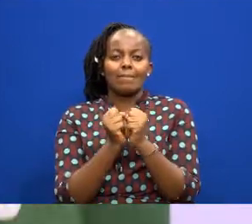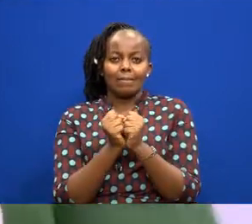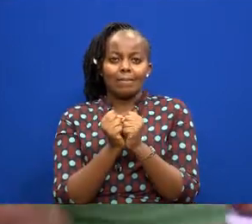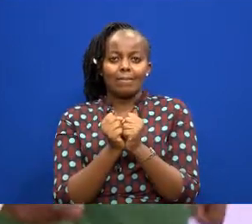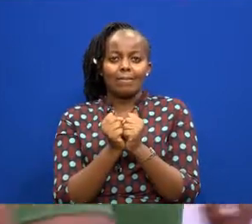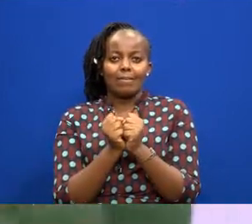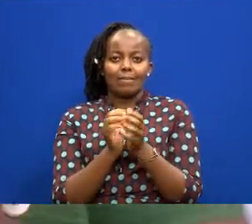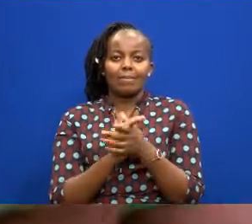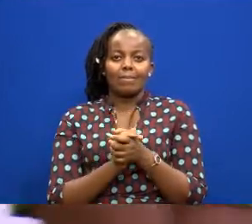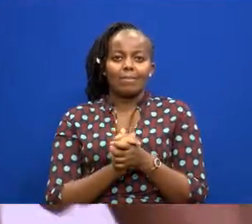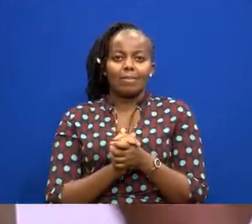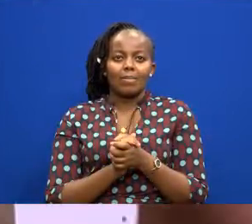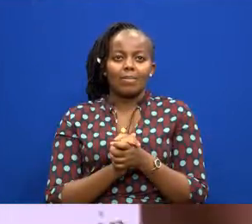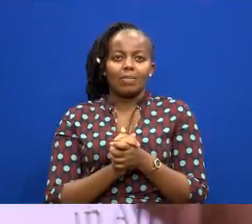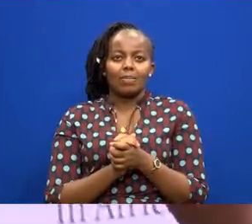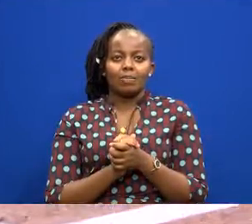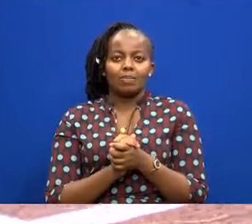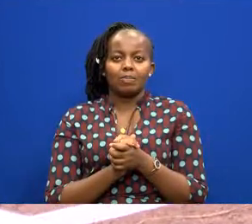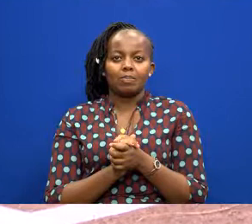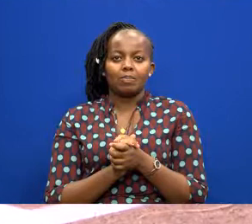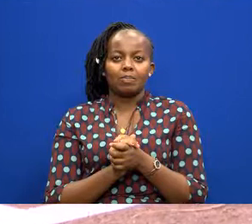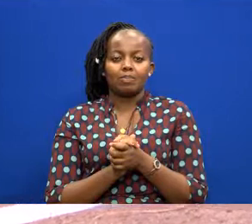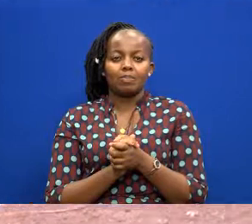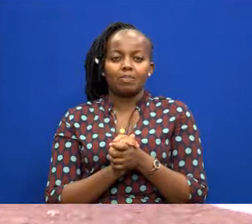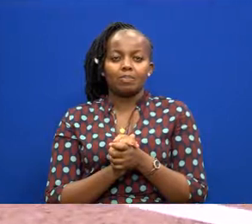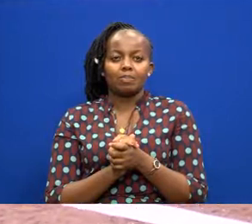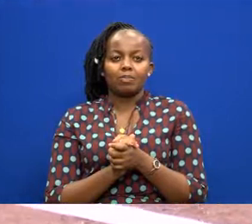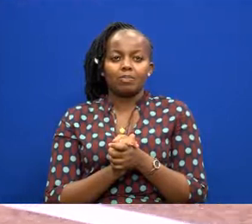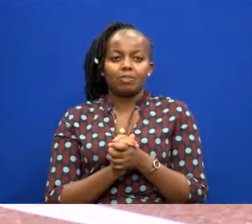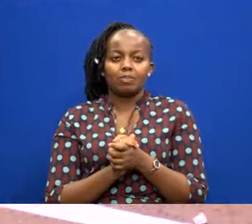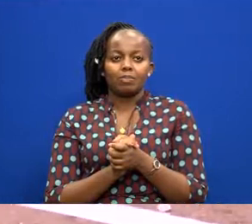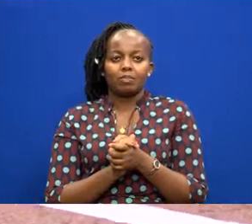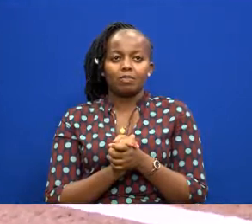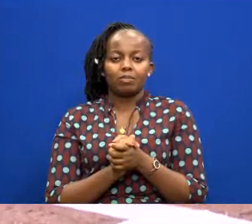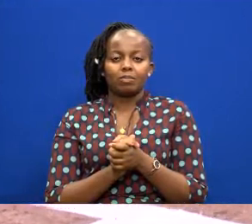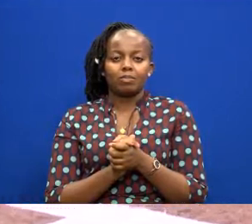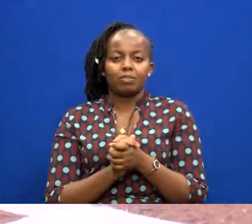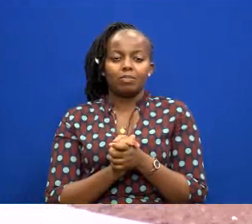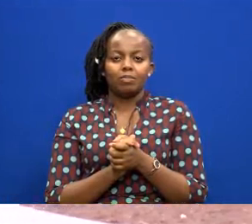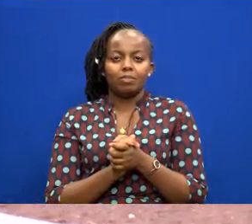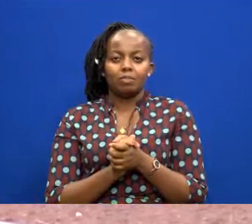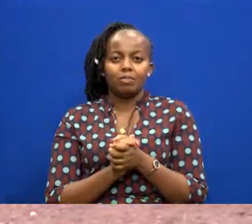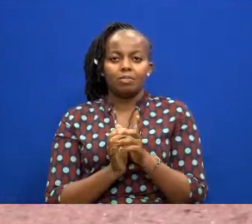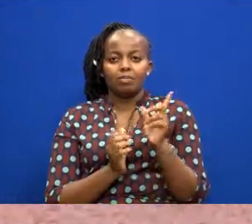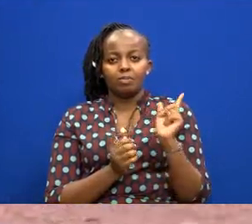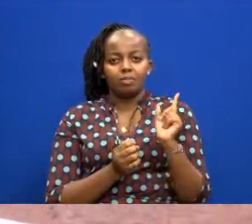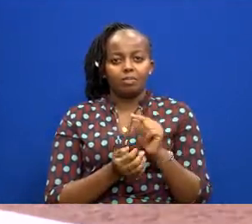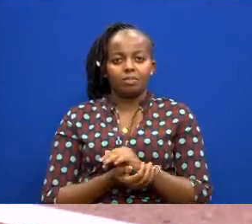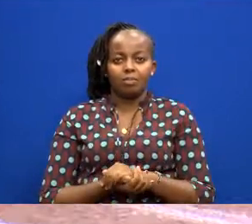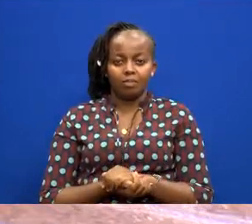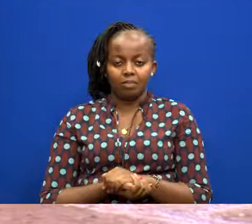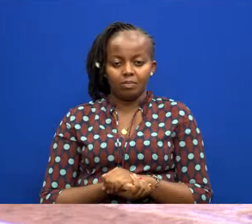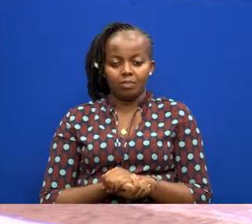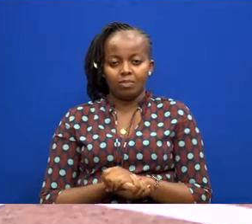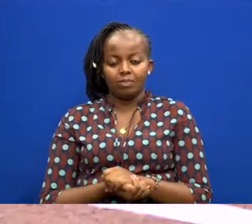Yes. okay. Hop, back, hop, back,